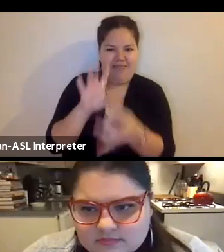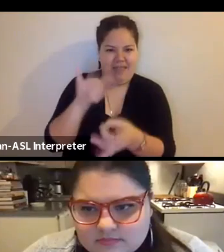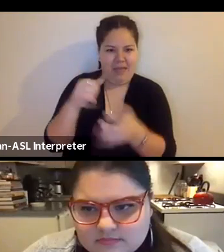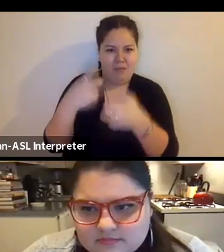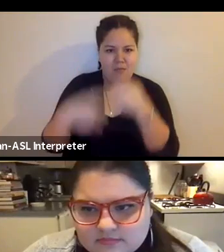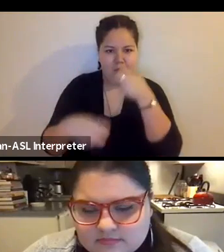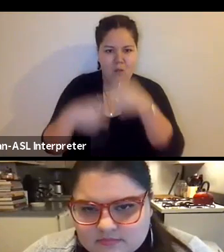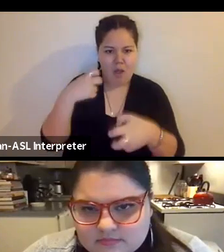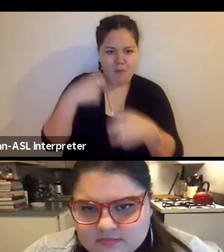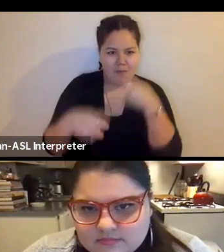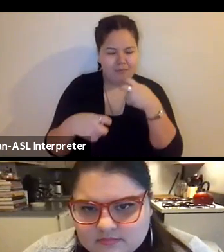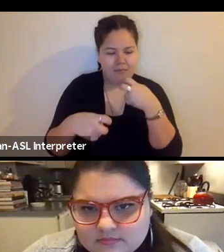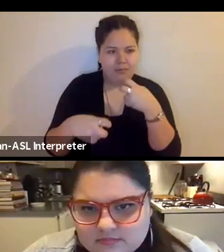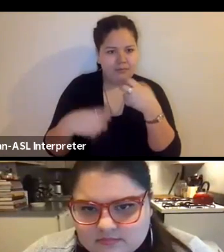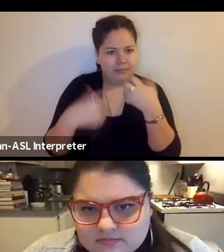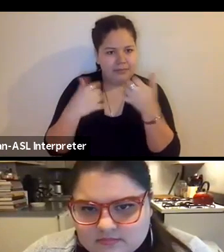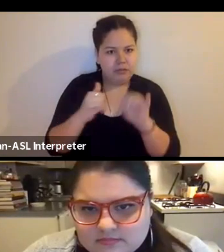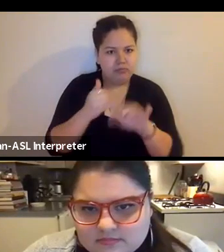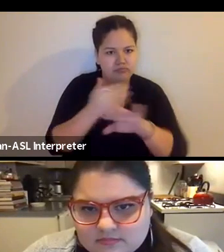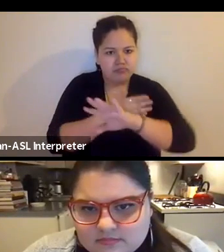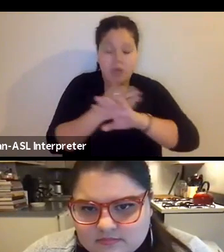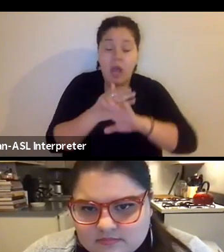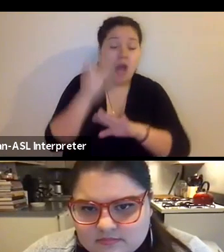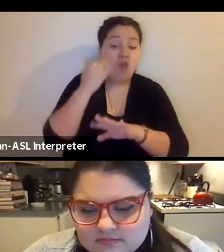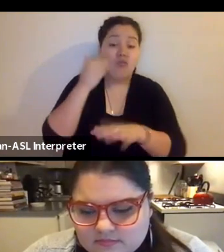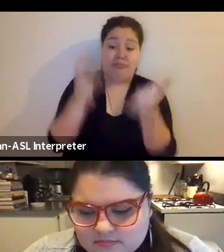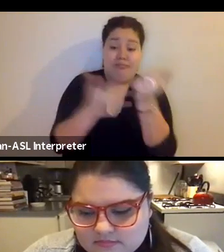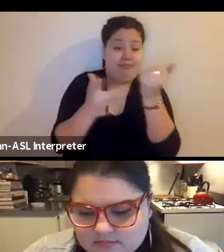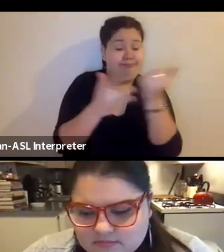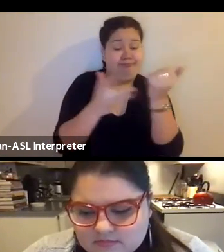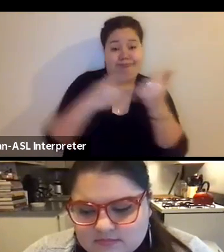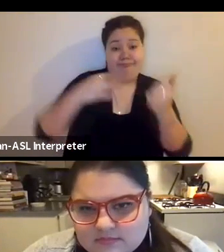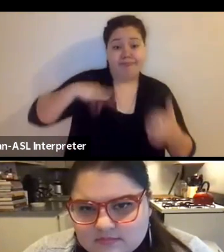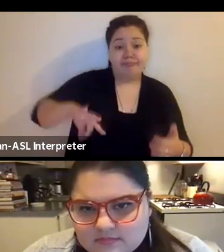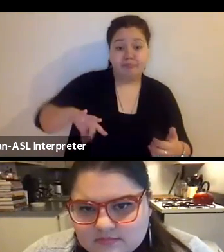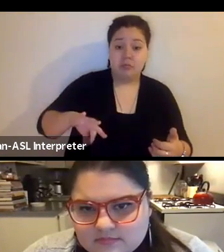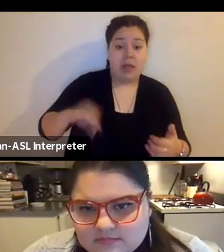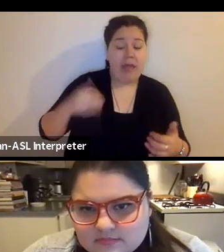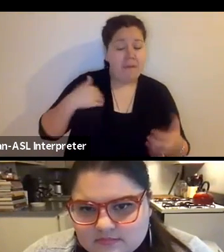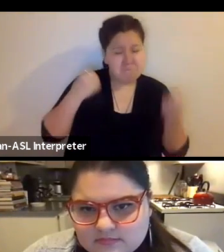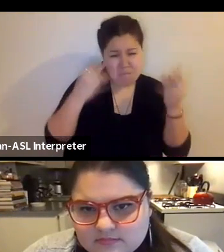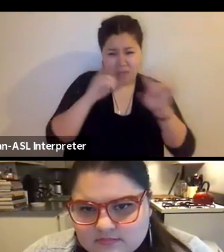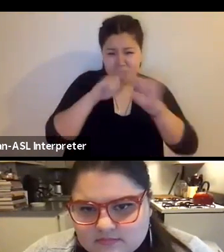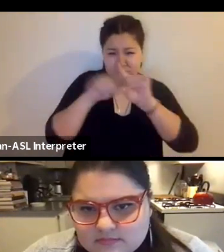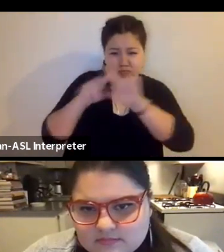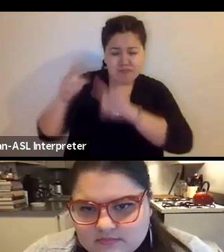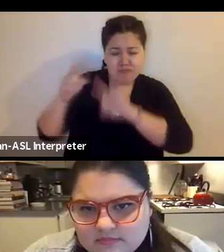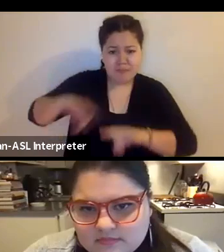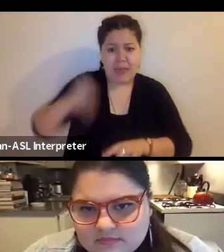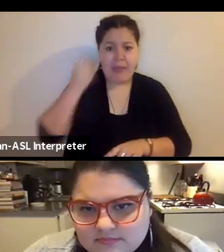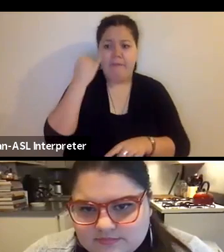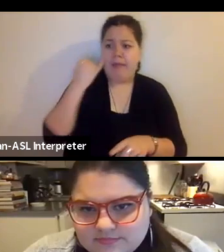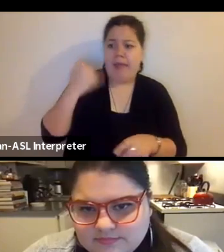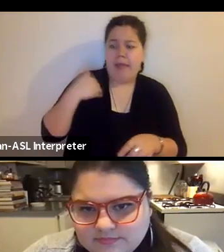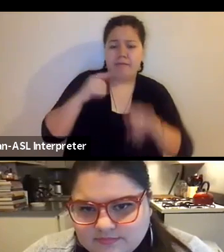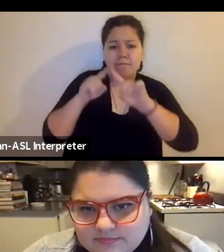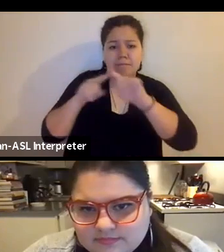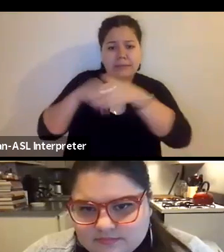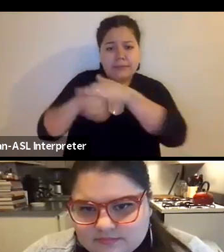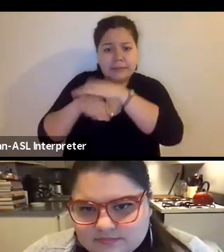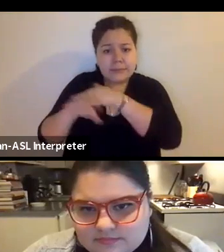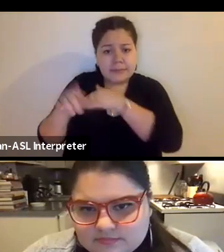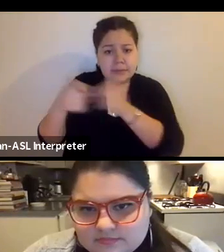And it's very good for many people. You know, for many people with differing abilities, this has given